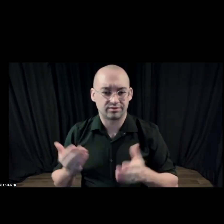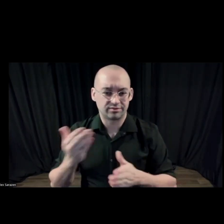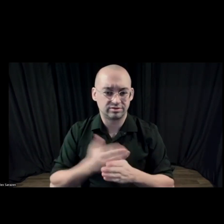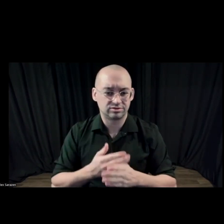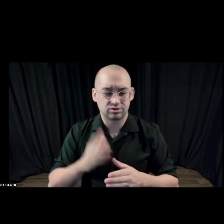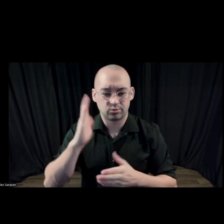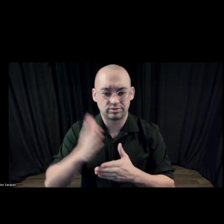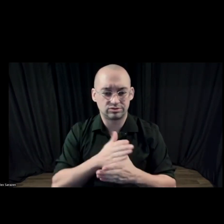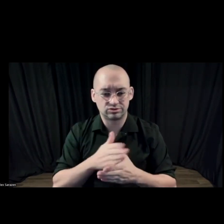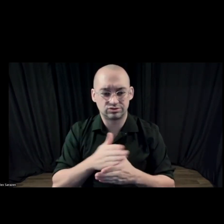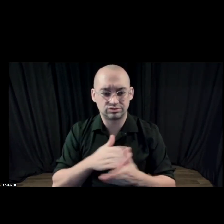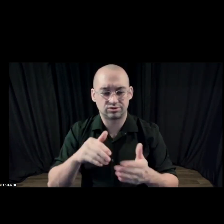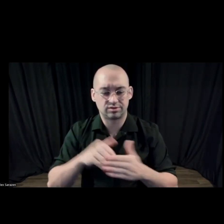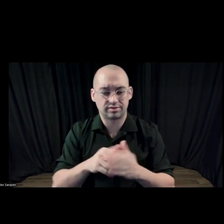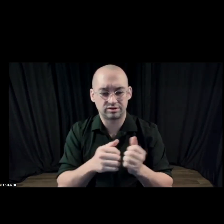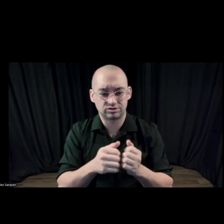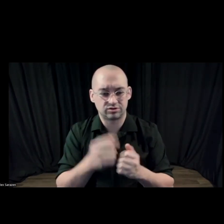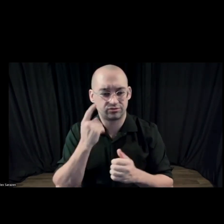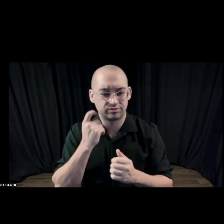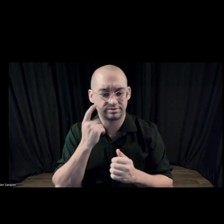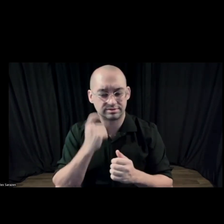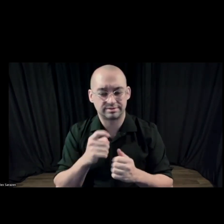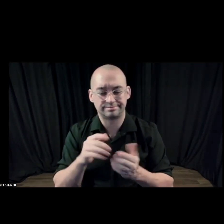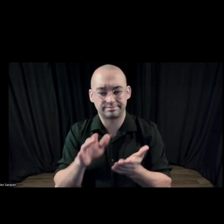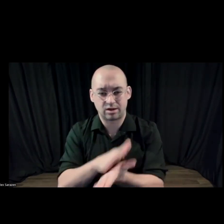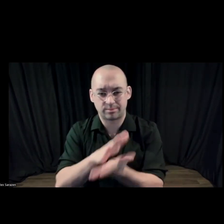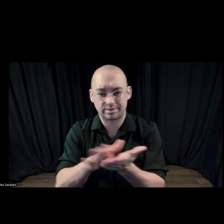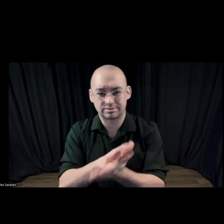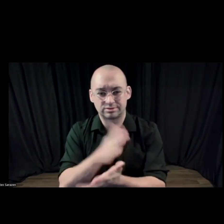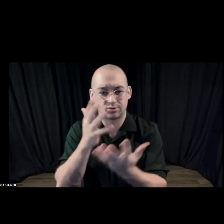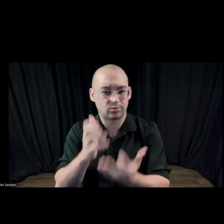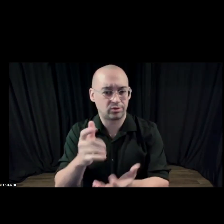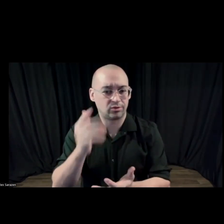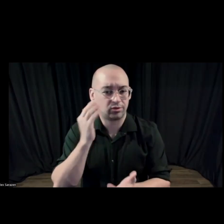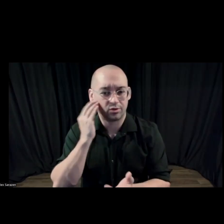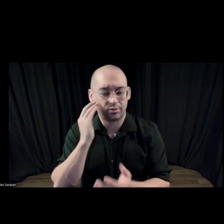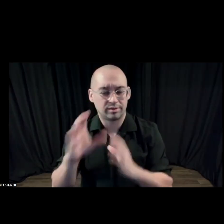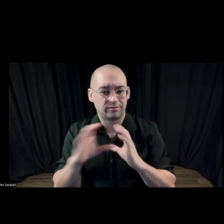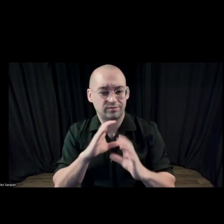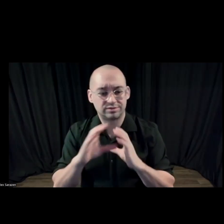chat the recent documents, and I just want you to know as the conversation